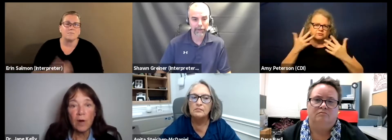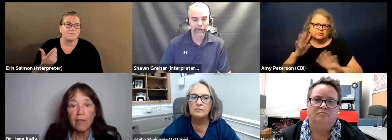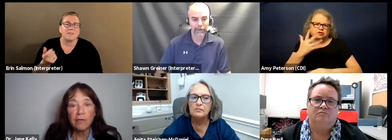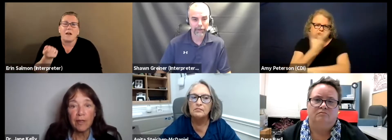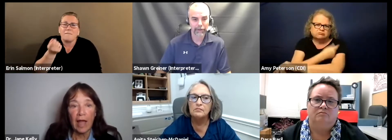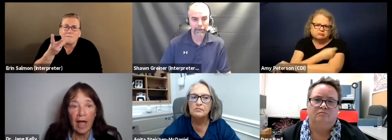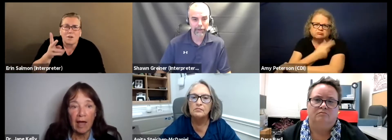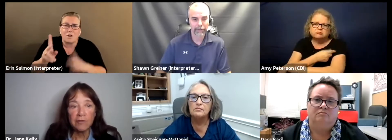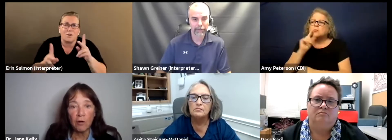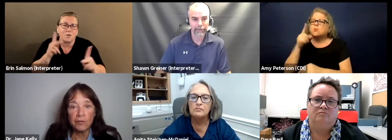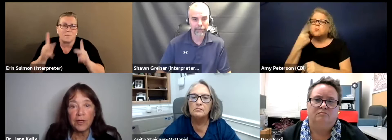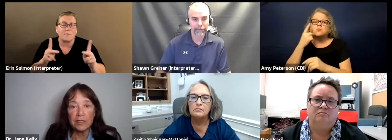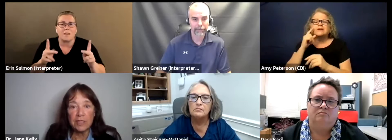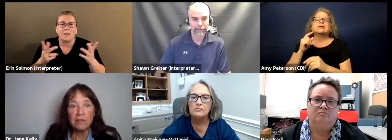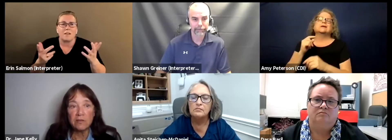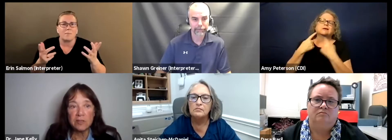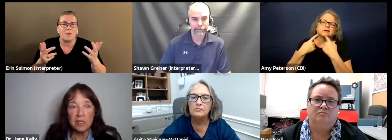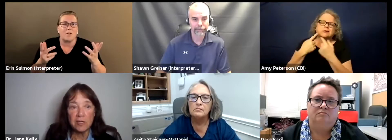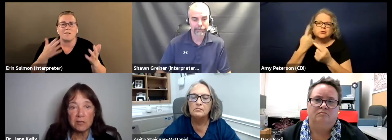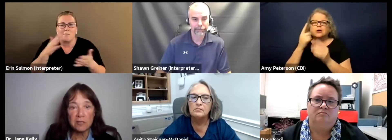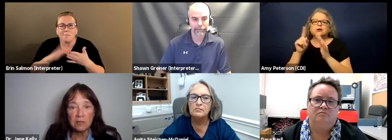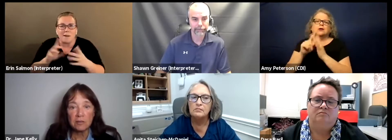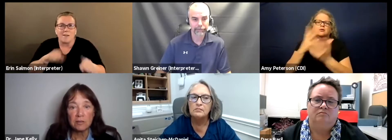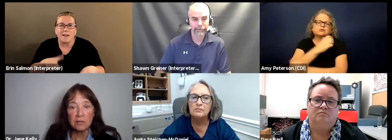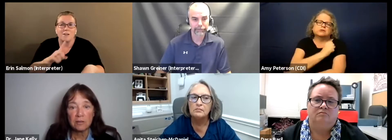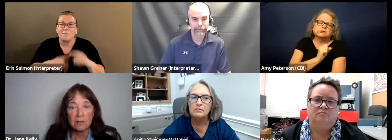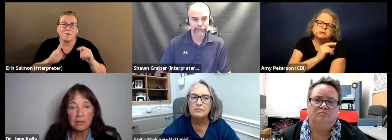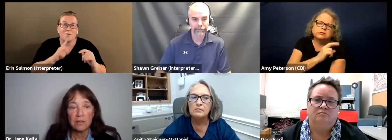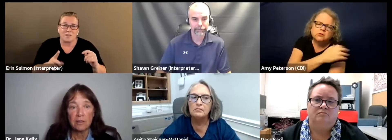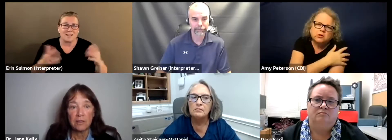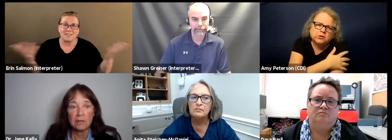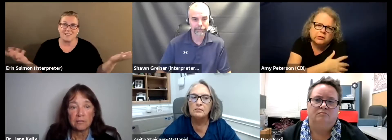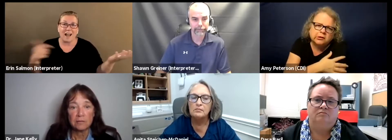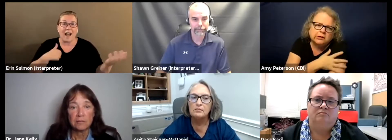and rather than have COVID-19, the disease.